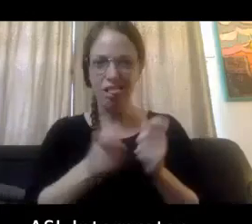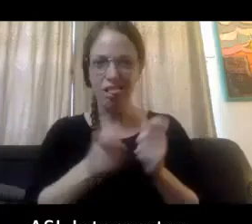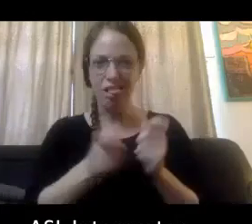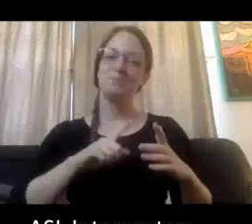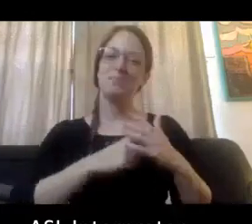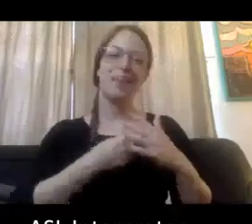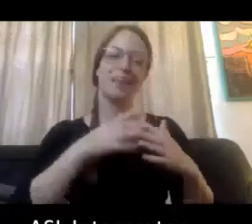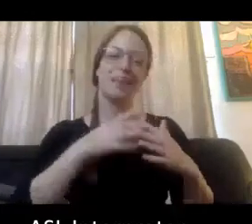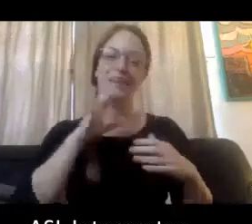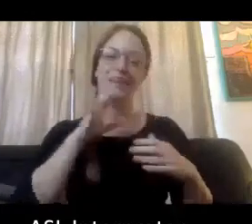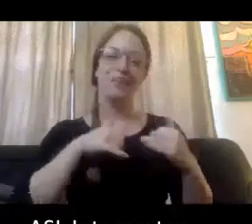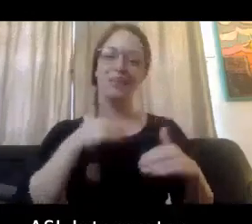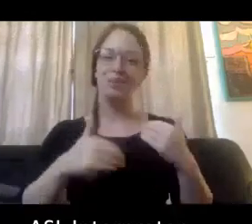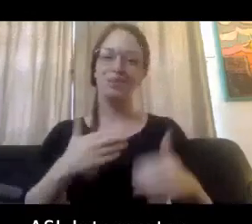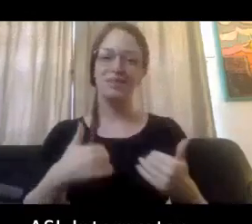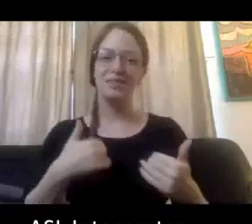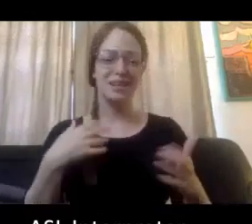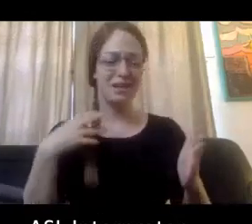thinking, "Wow,